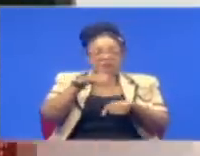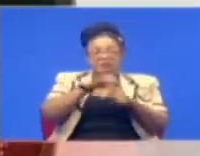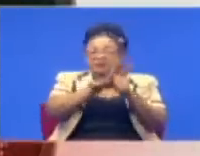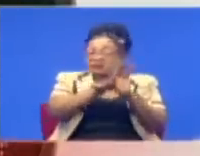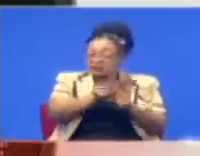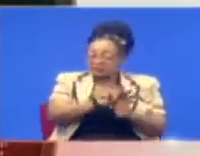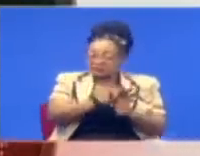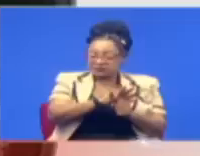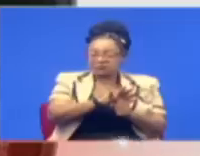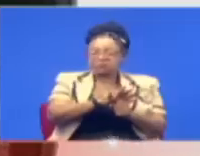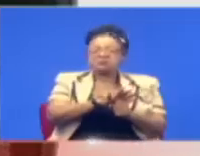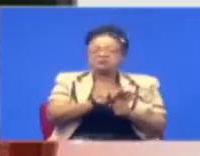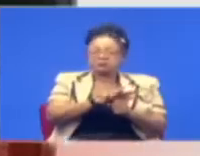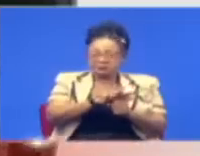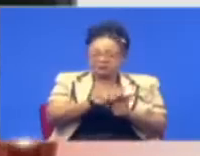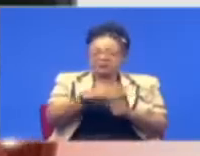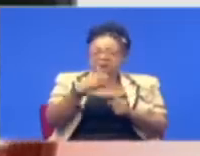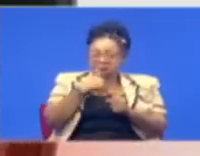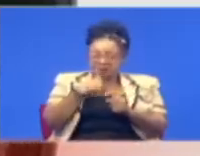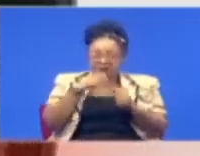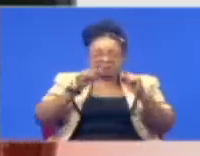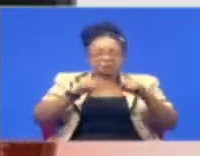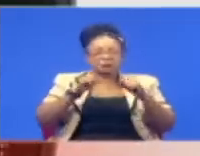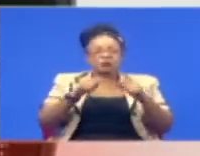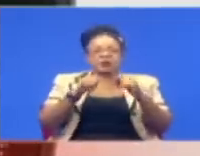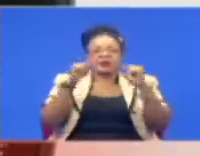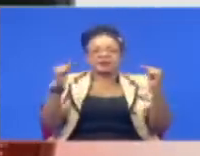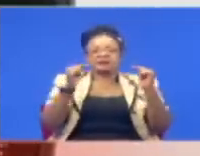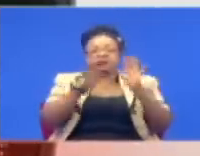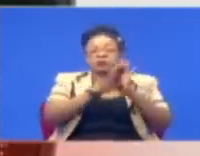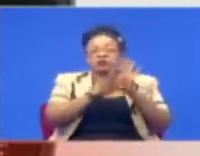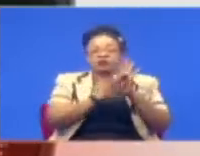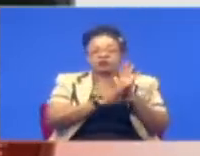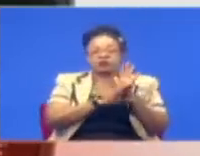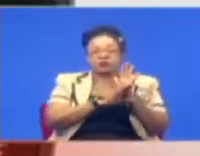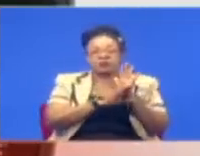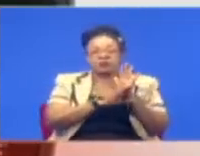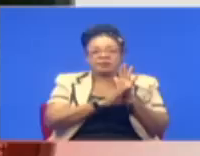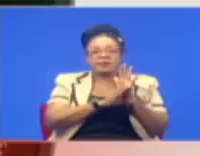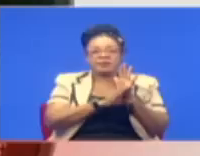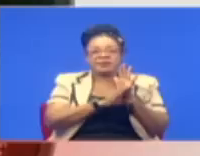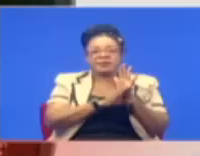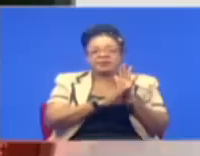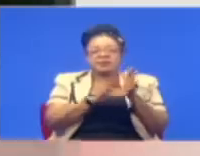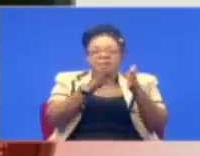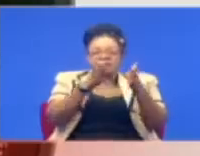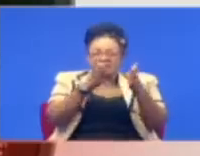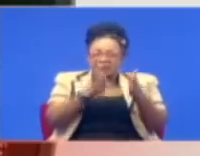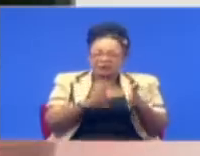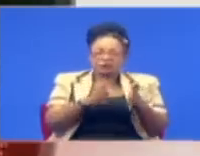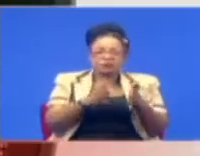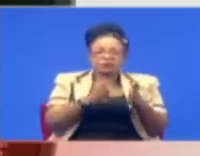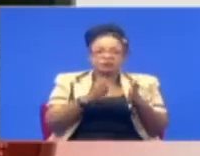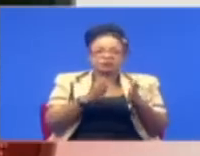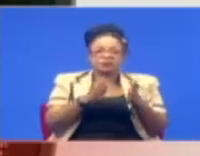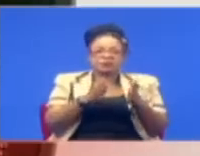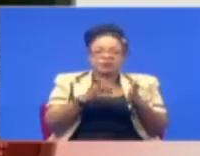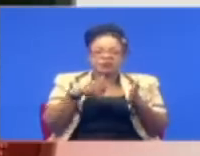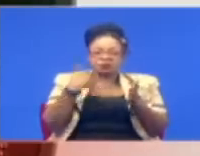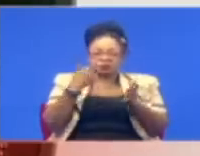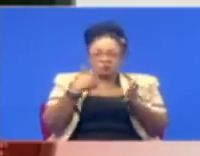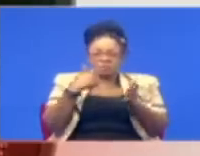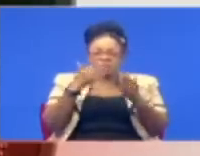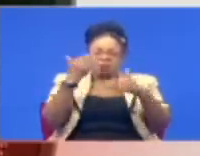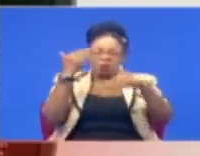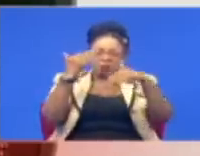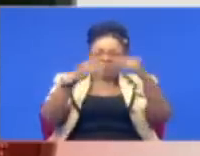would have even gone against the Constitution. The most merited person, be it a person